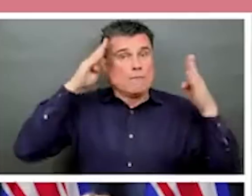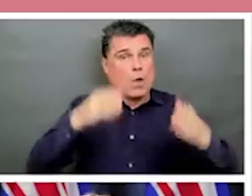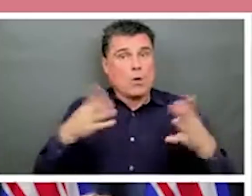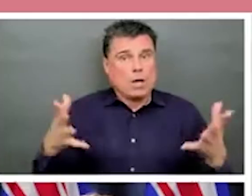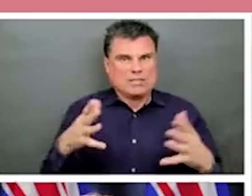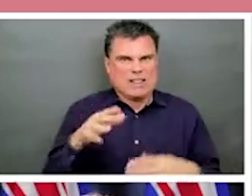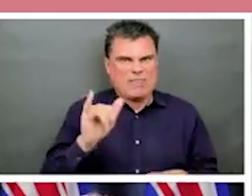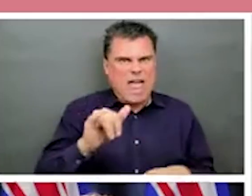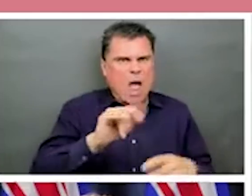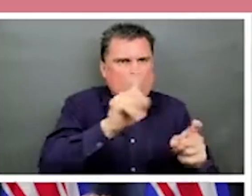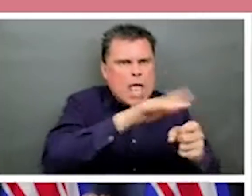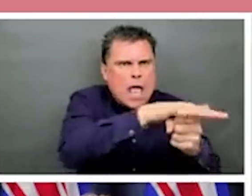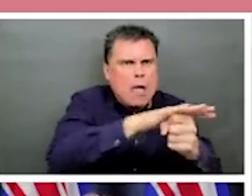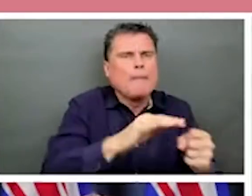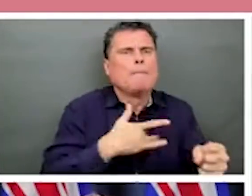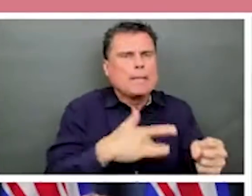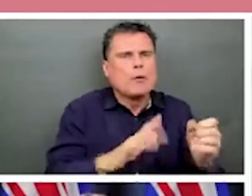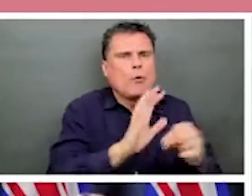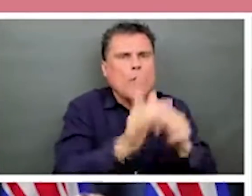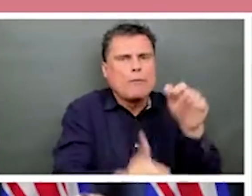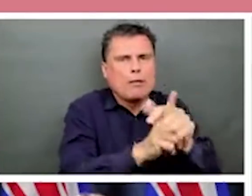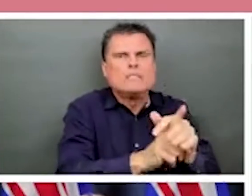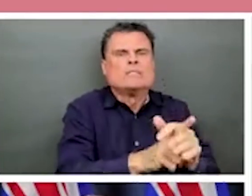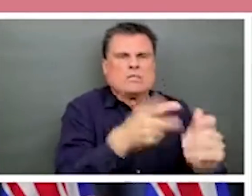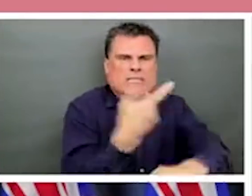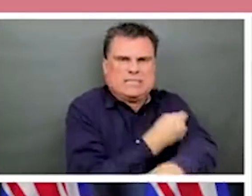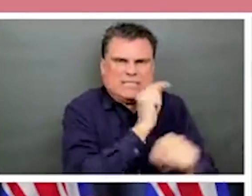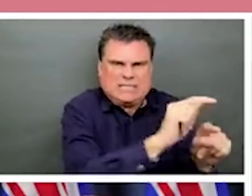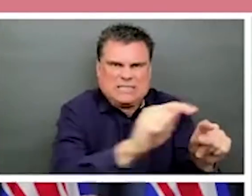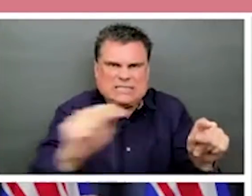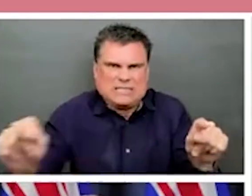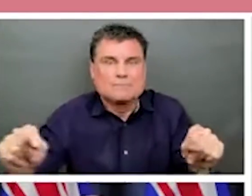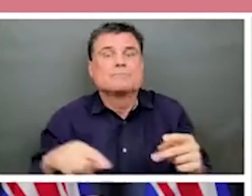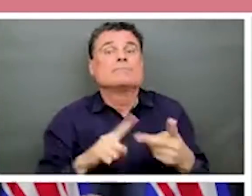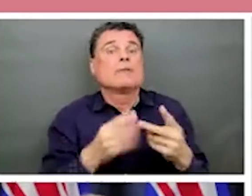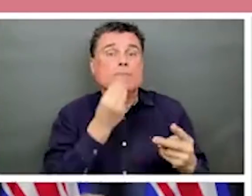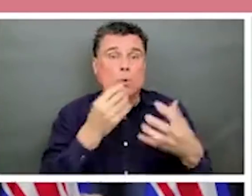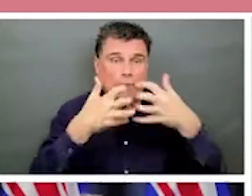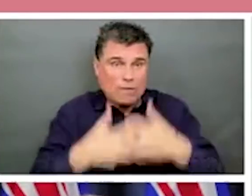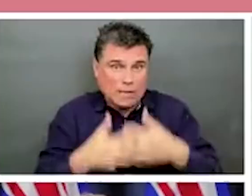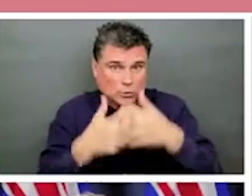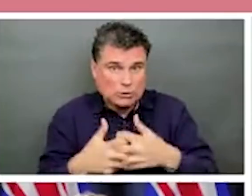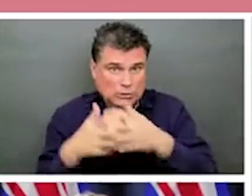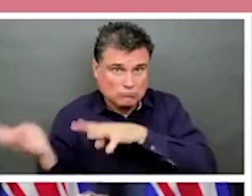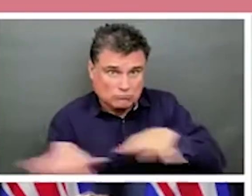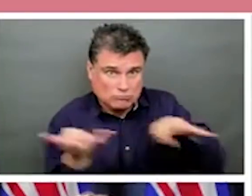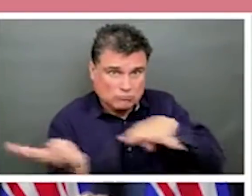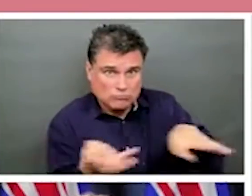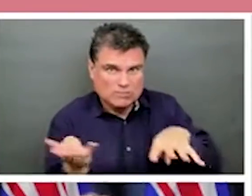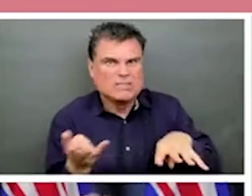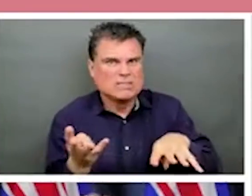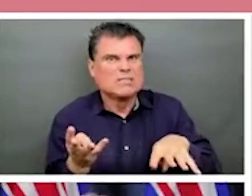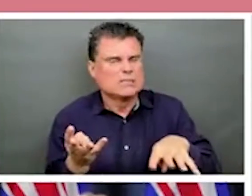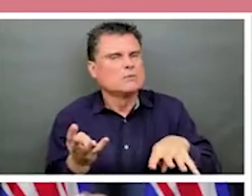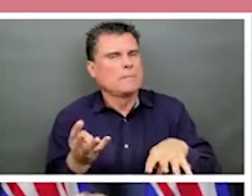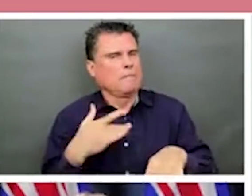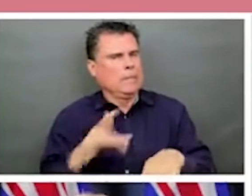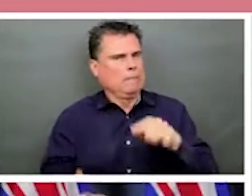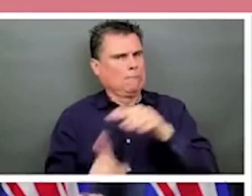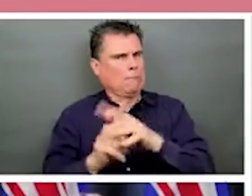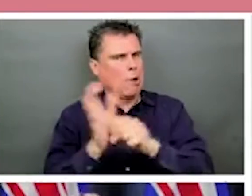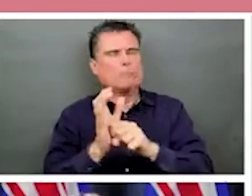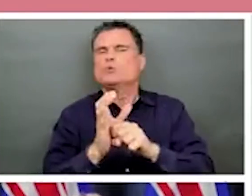terms of managing of outbreaks are food processing plants, and we've seen outbreaks that have affected many people in